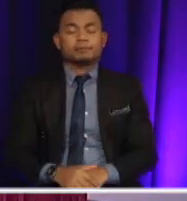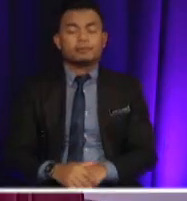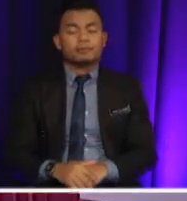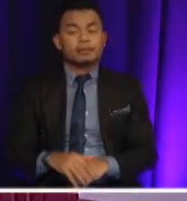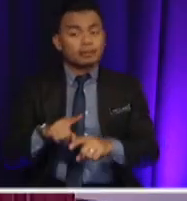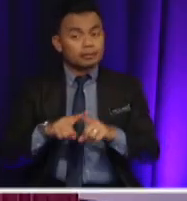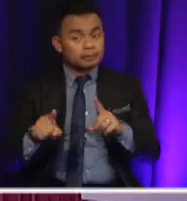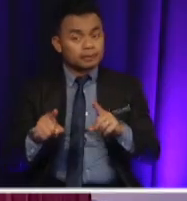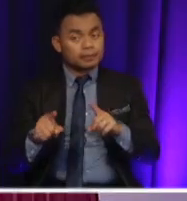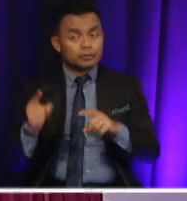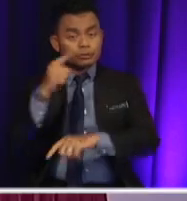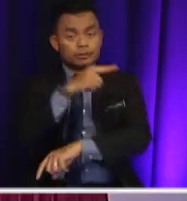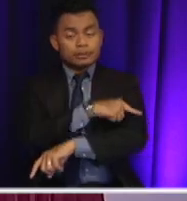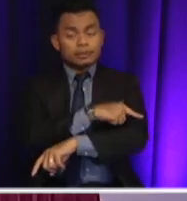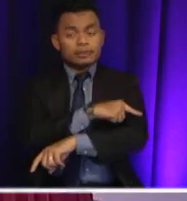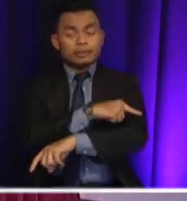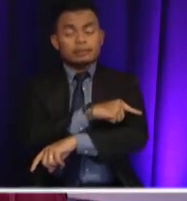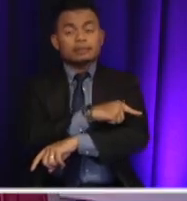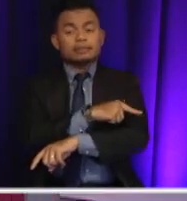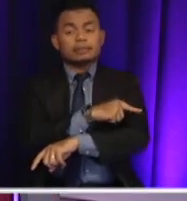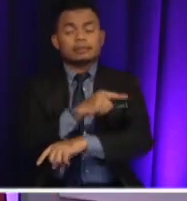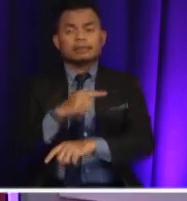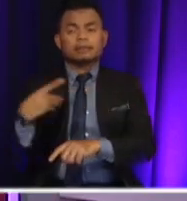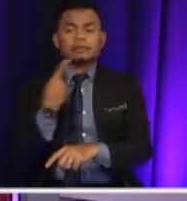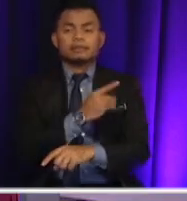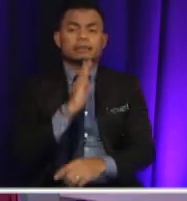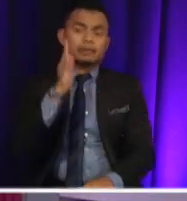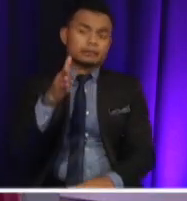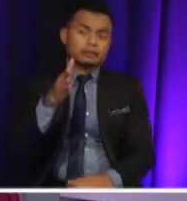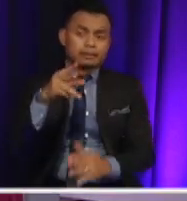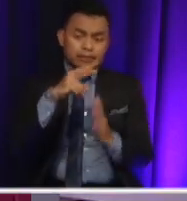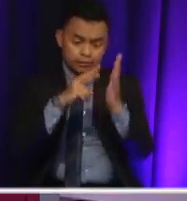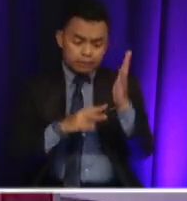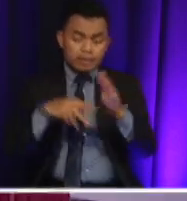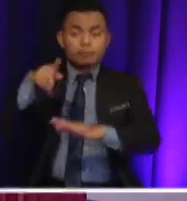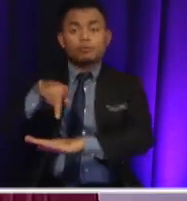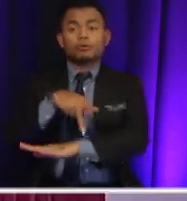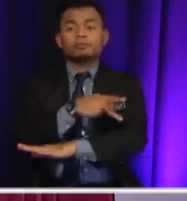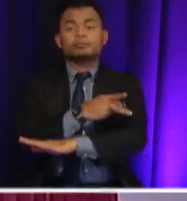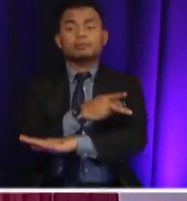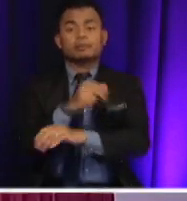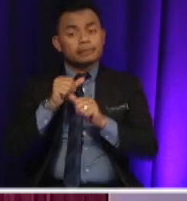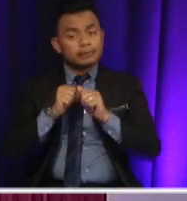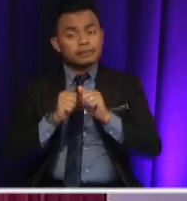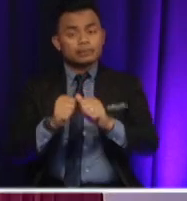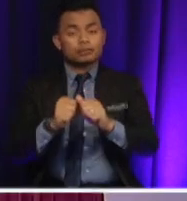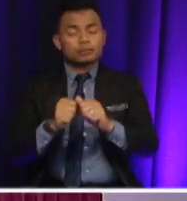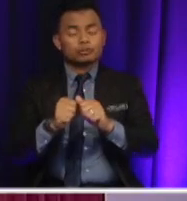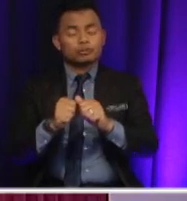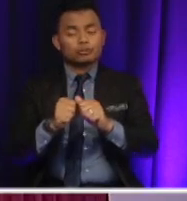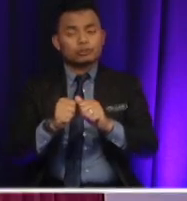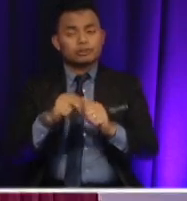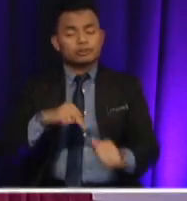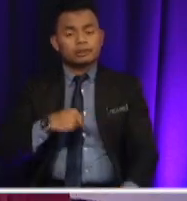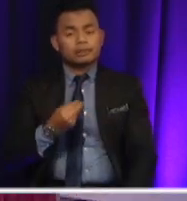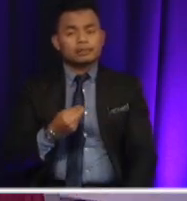not speak, not read. We will recite a poem according to the intended meaning. If it's a love